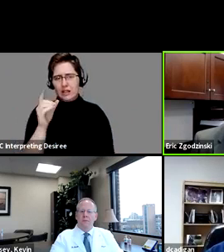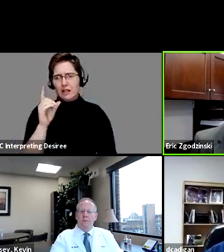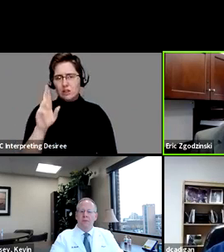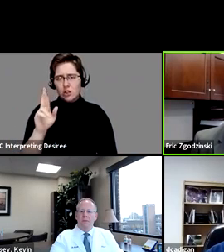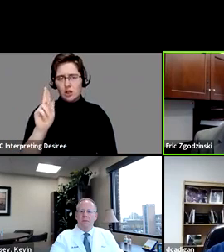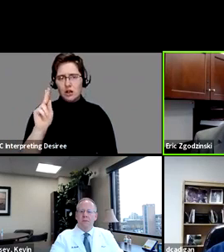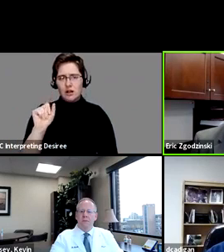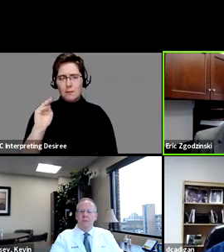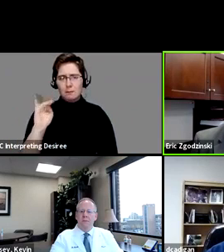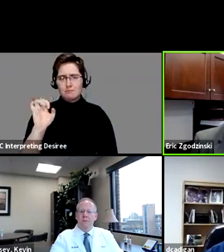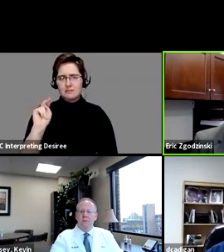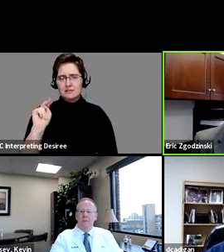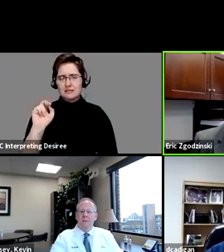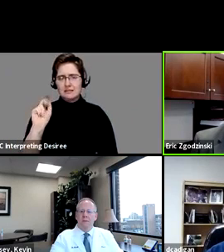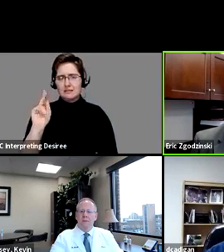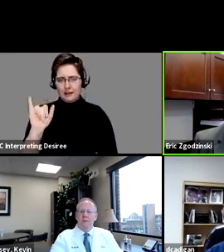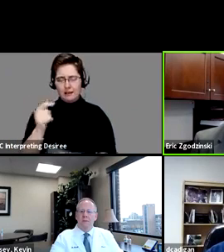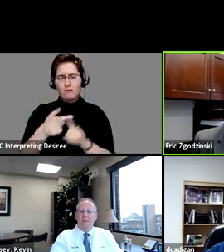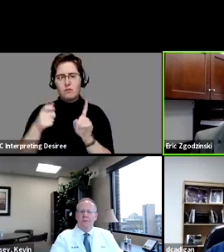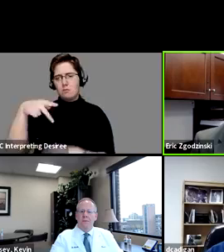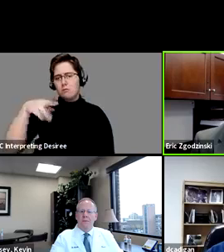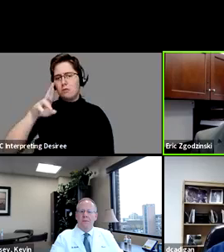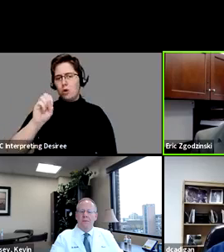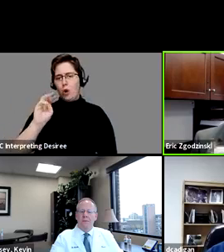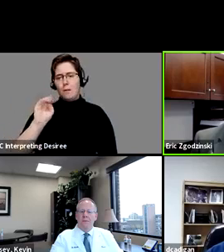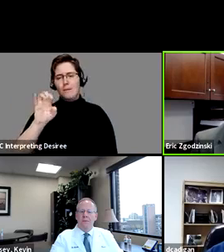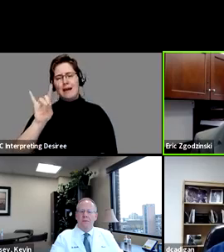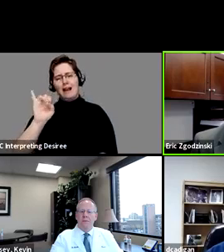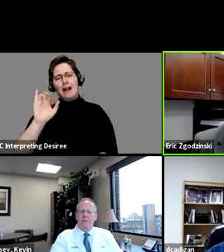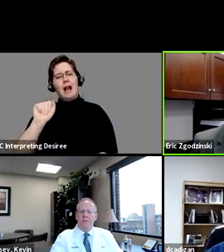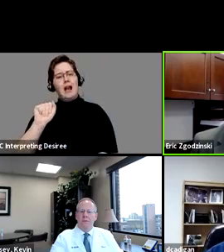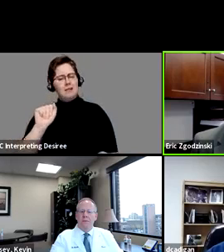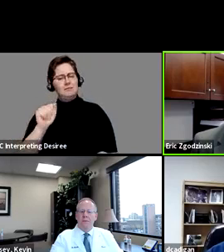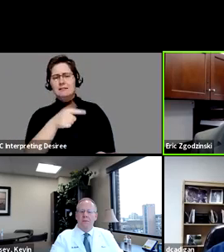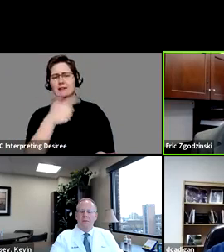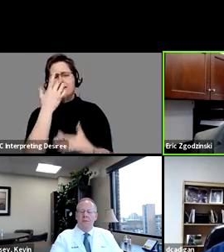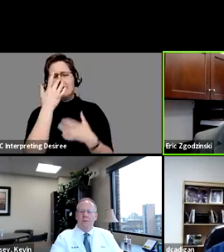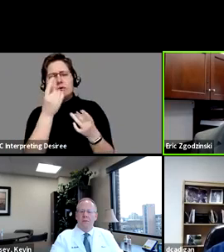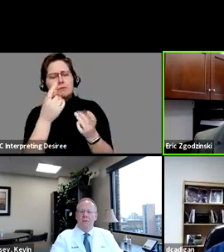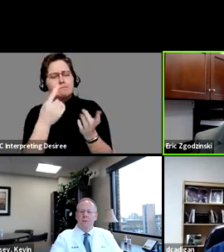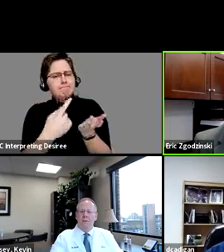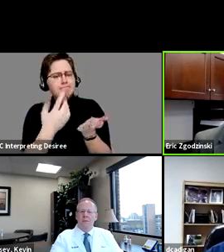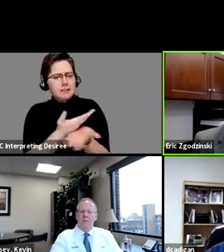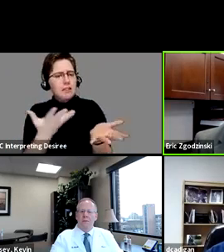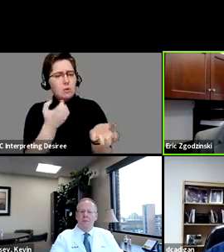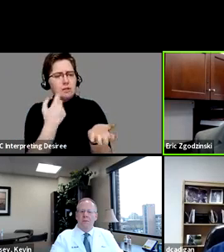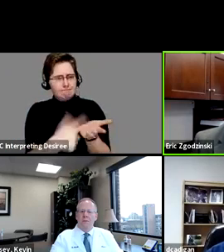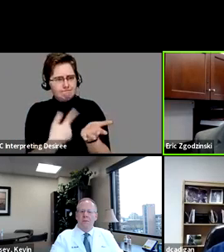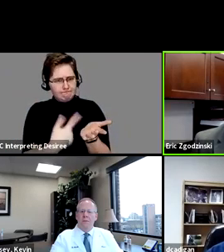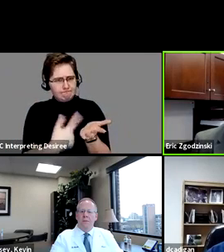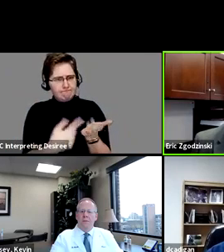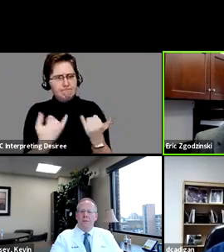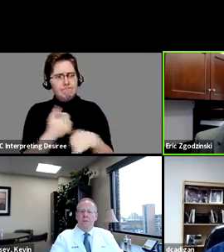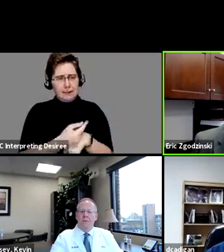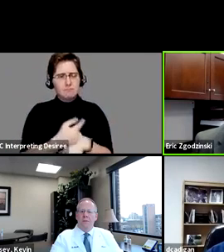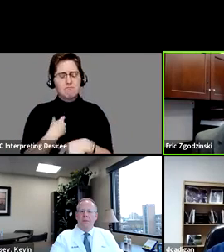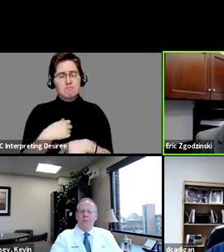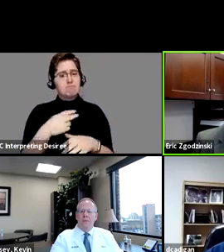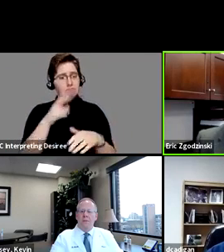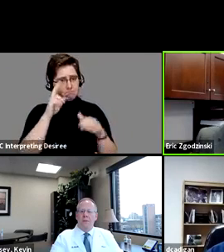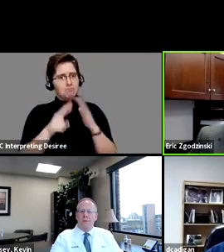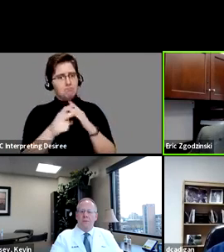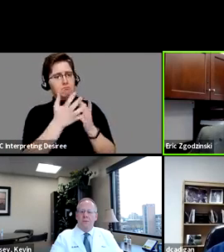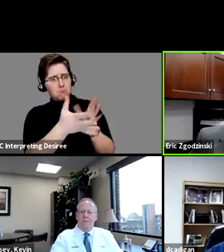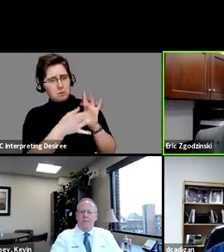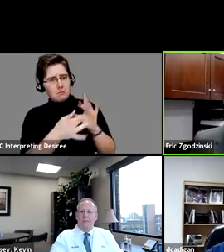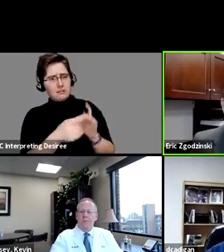ProMedica. He has some really interesting points that he wants to present. And so I look forward to hearing from Dr.